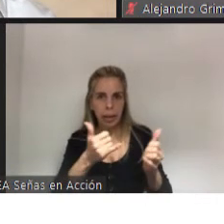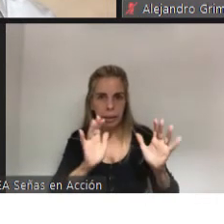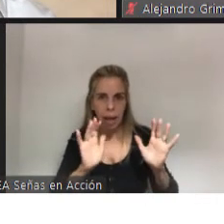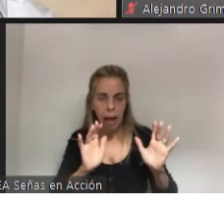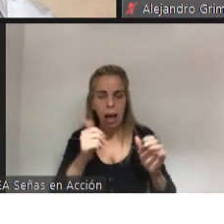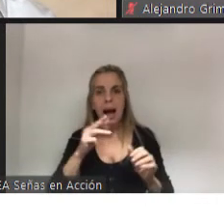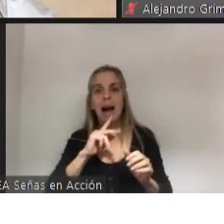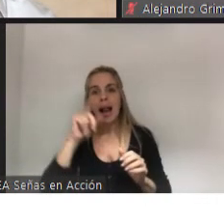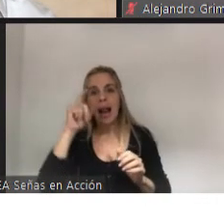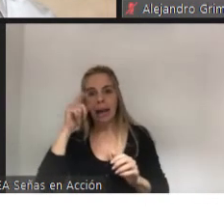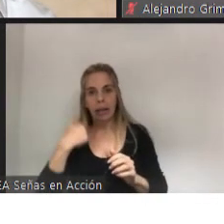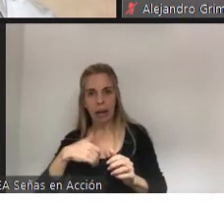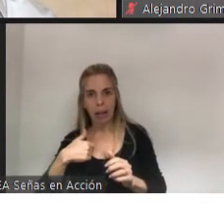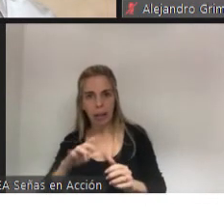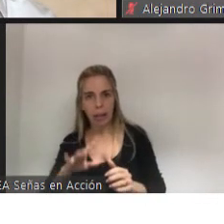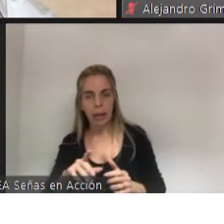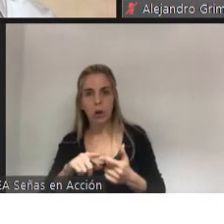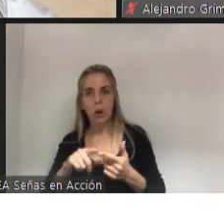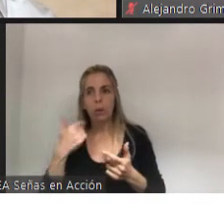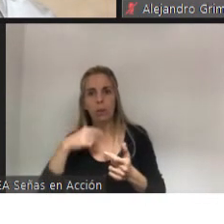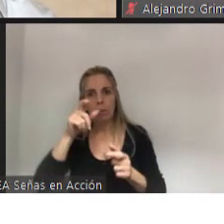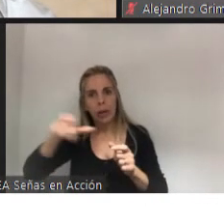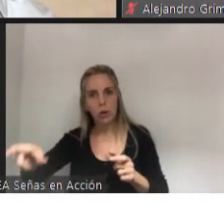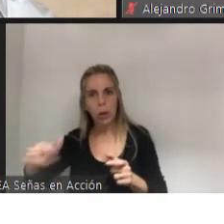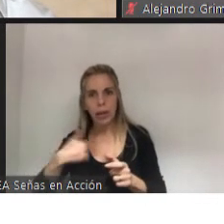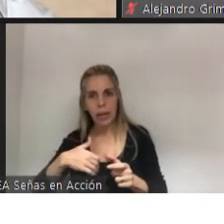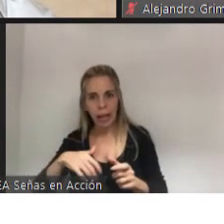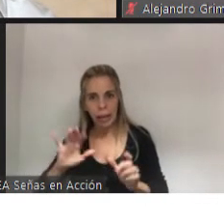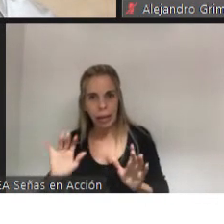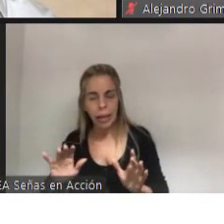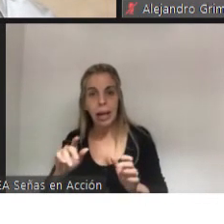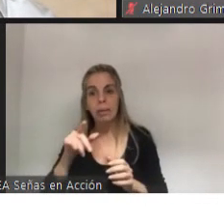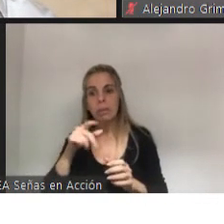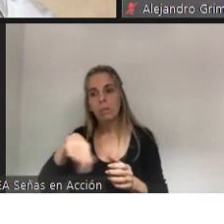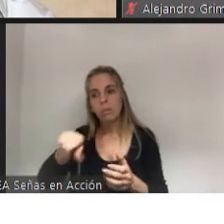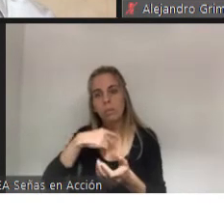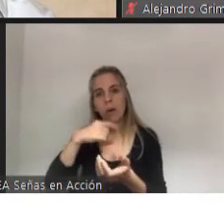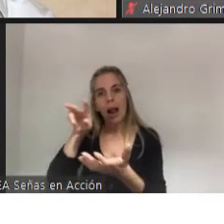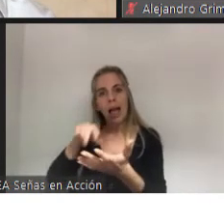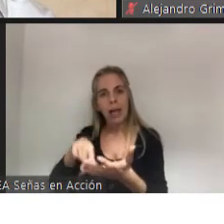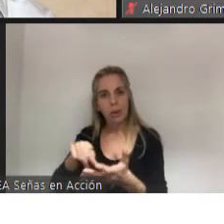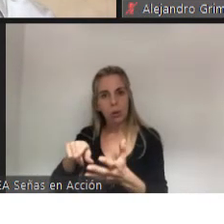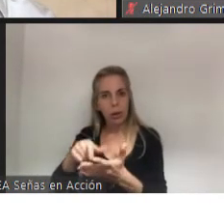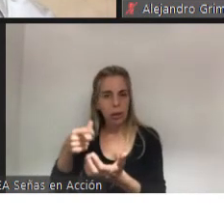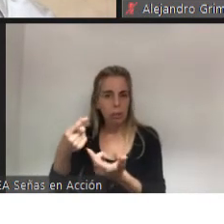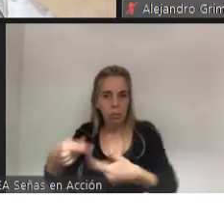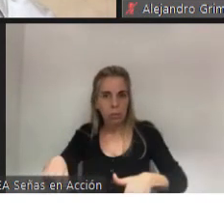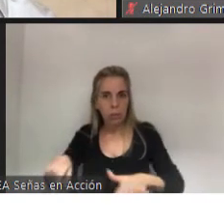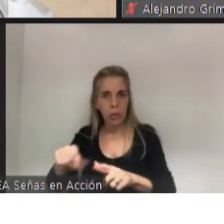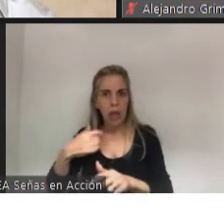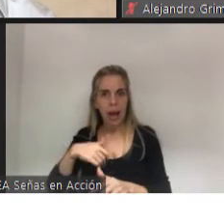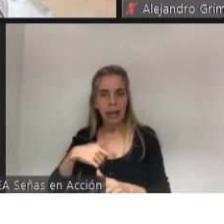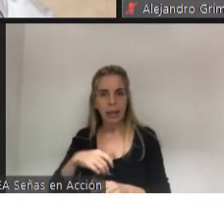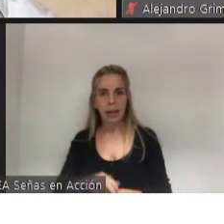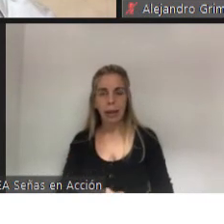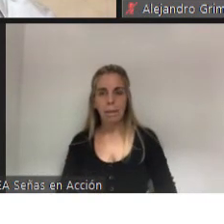that is part of the history of art in Argentina and those who read